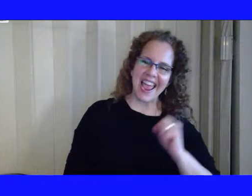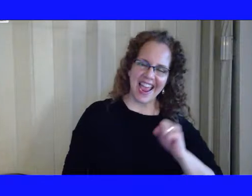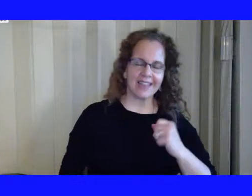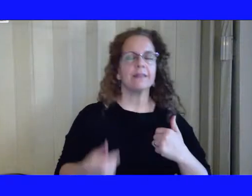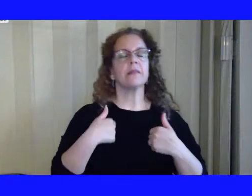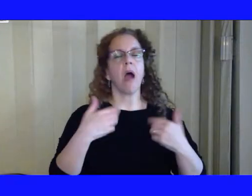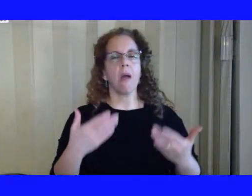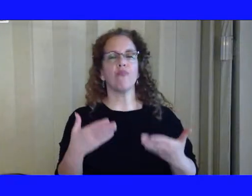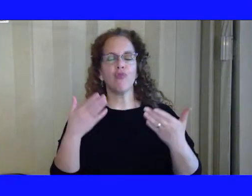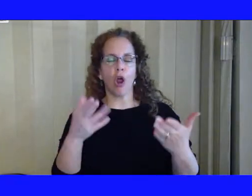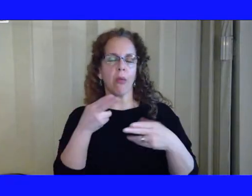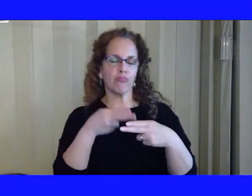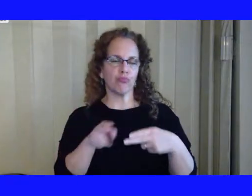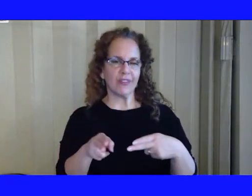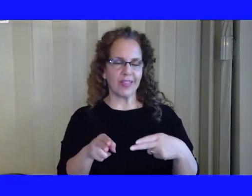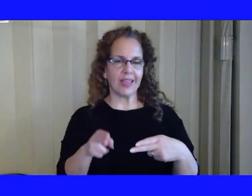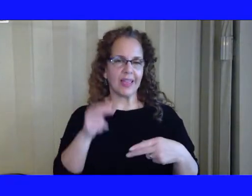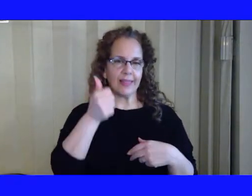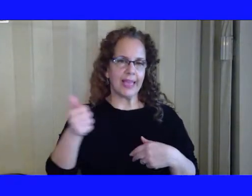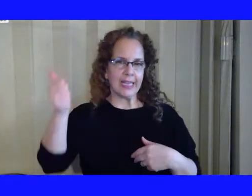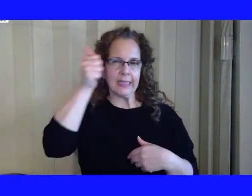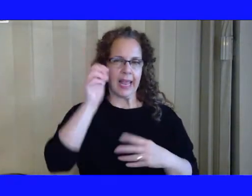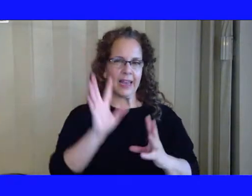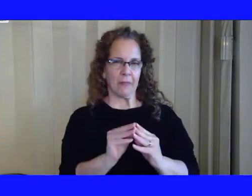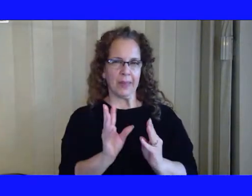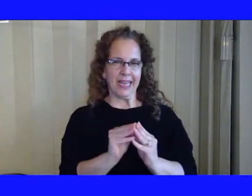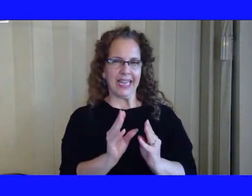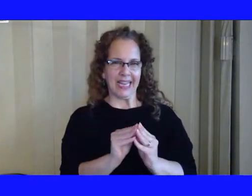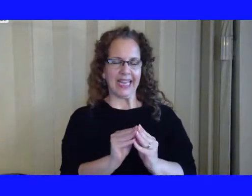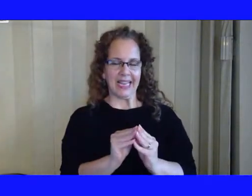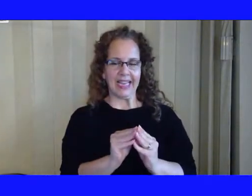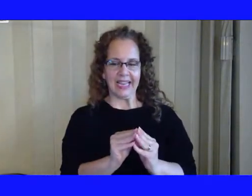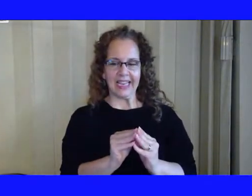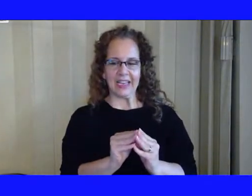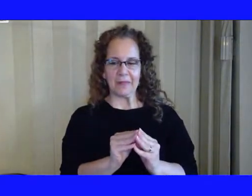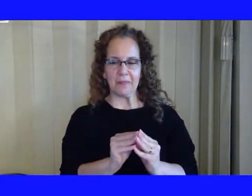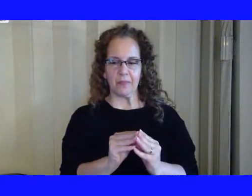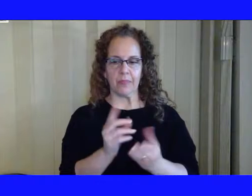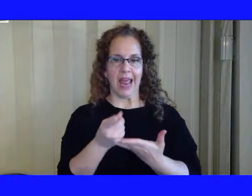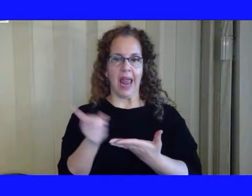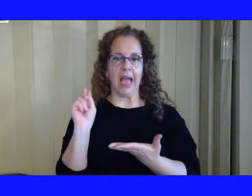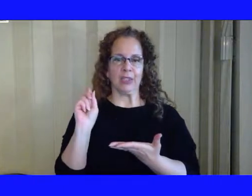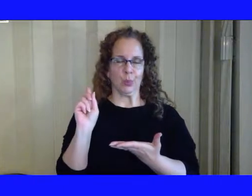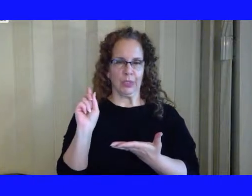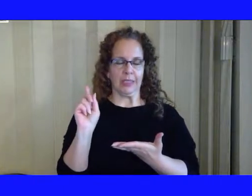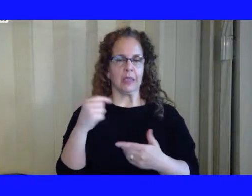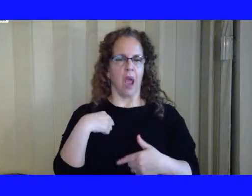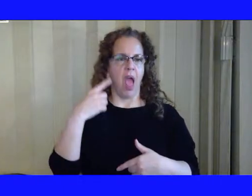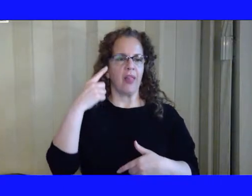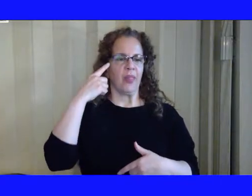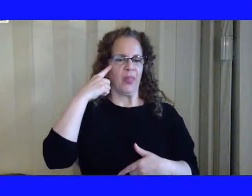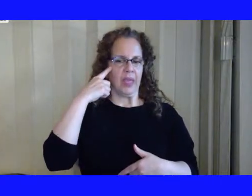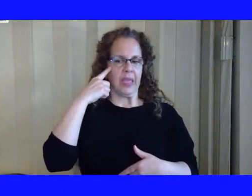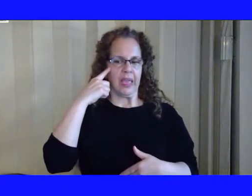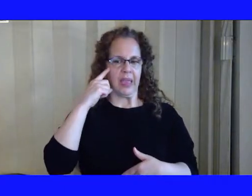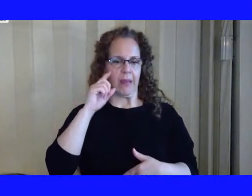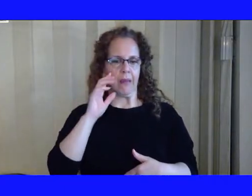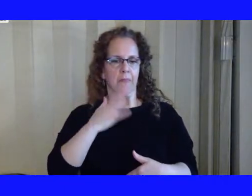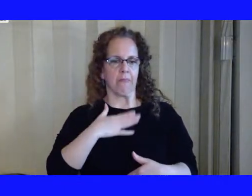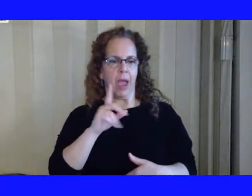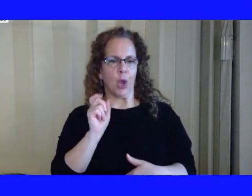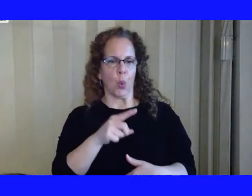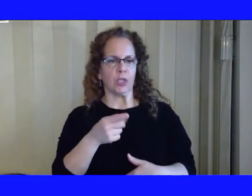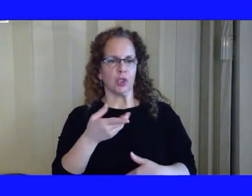the team was thinking about catching up patients who had been harmed by race correction or whose care had been delayed because of